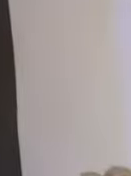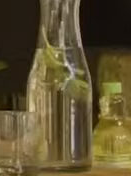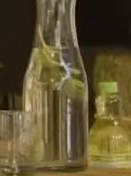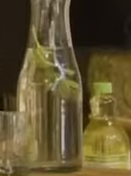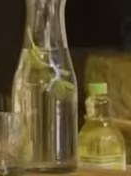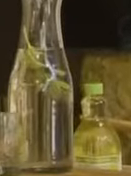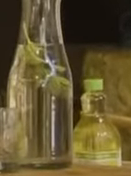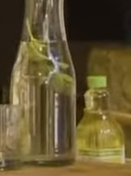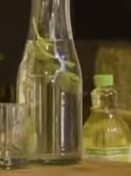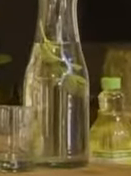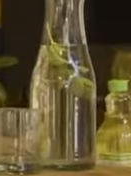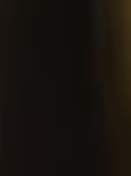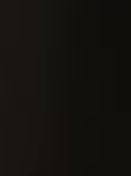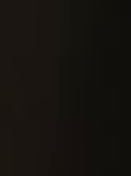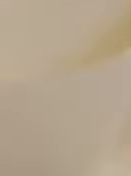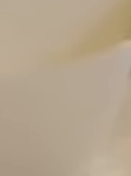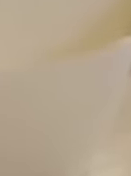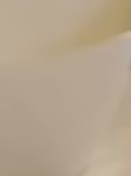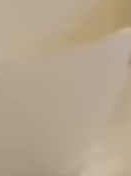fire. I think you look cooking her.